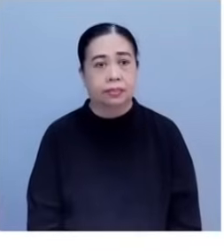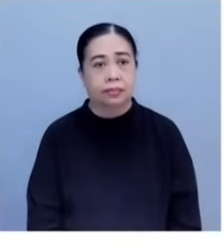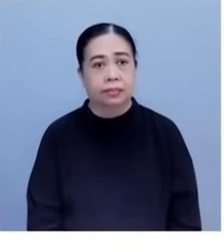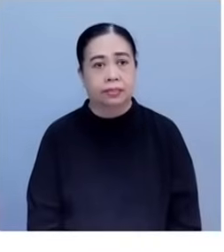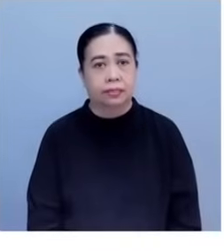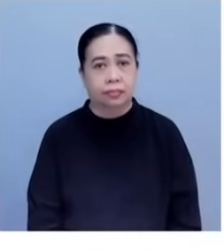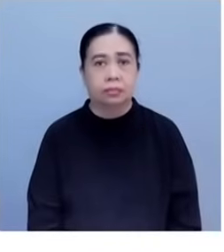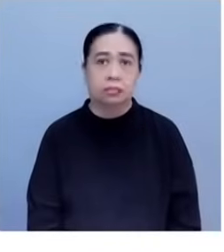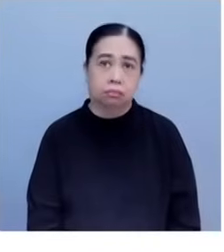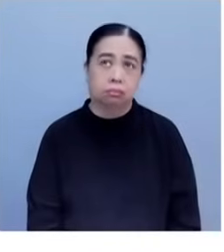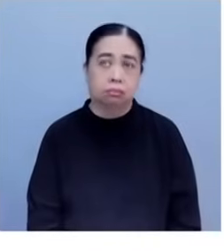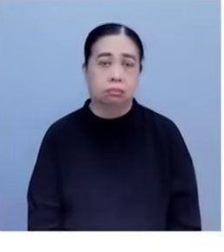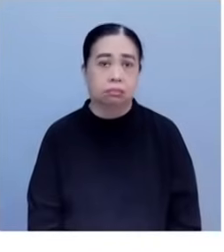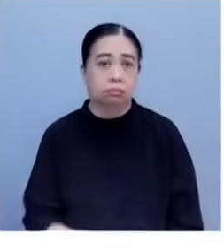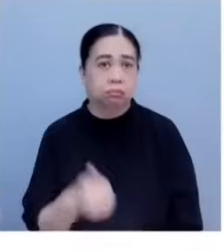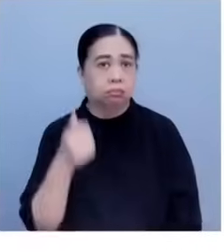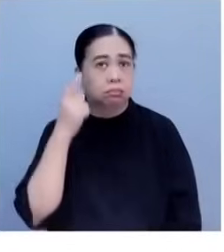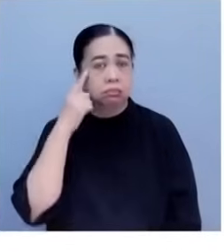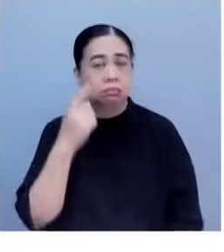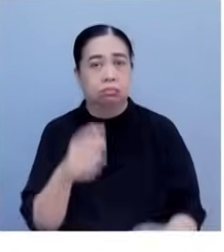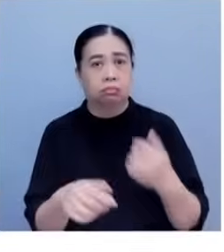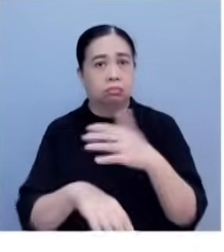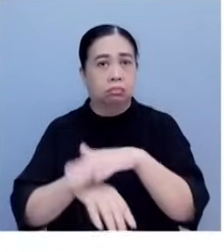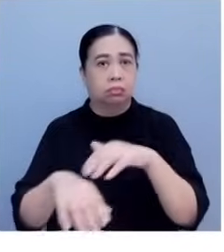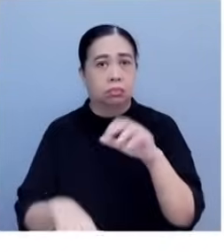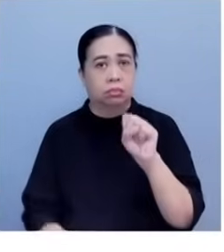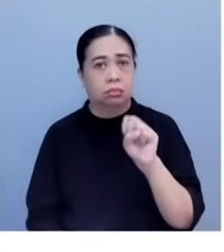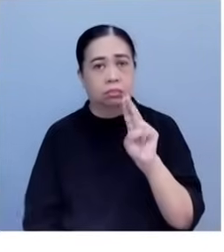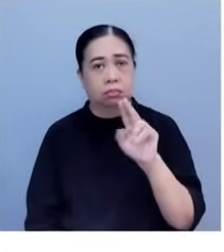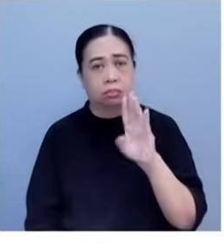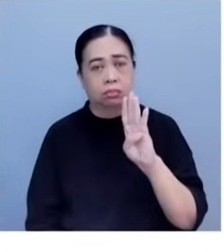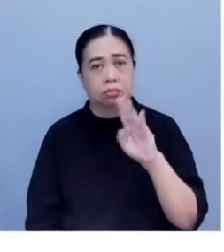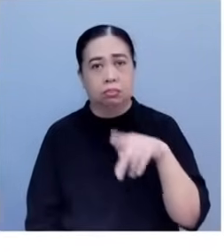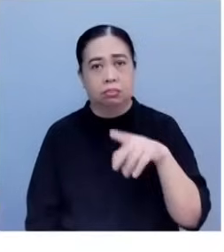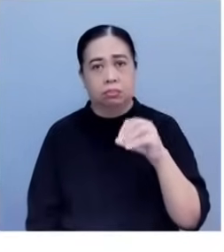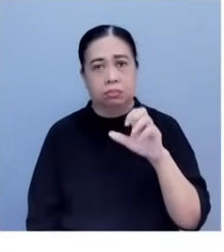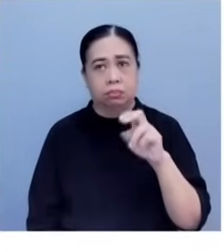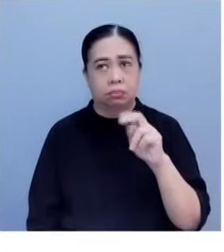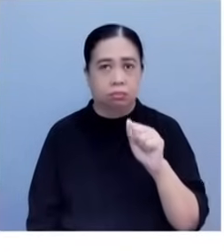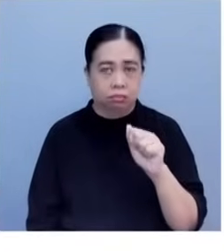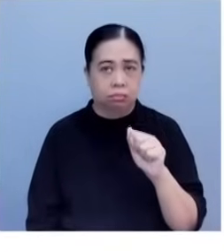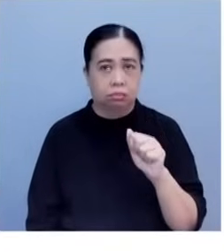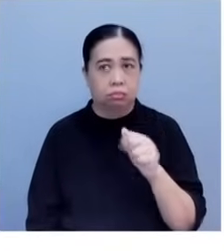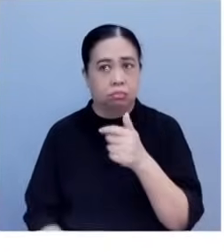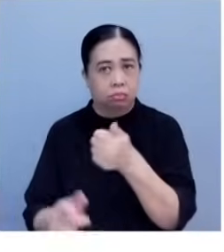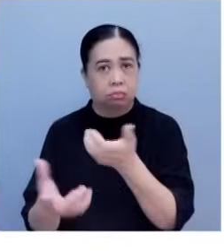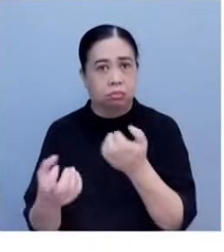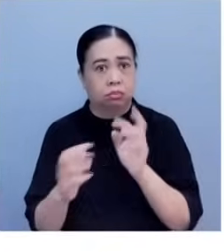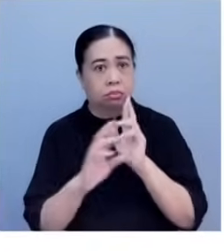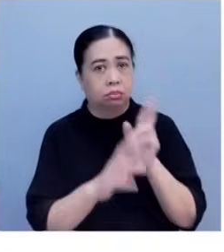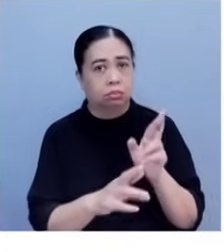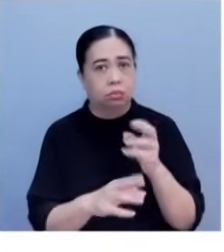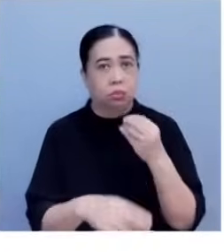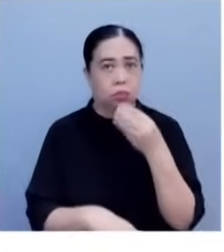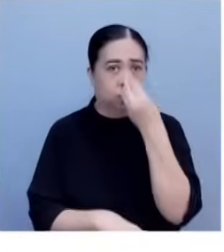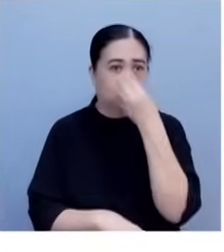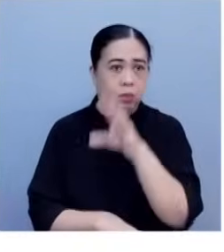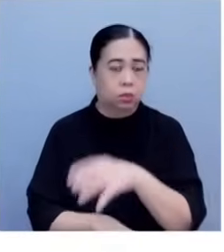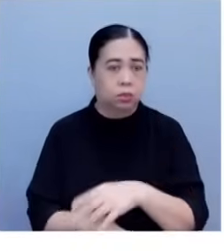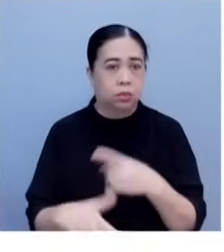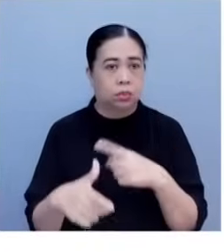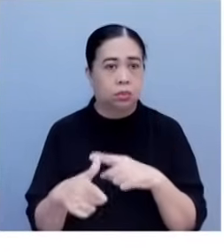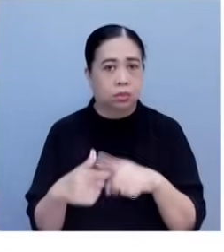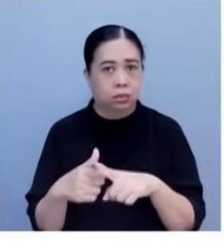Well, if he receives a subpoena, then he will have to respond. Either he wants to respond or ignores it. And then